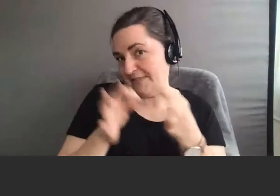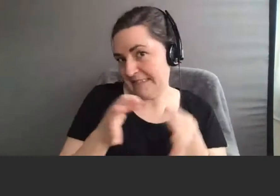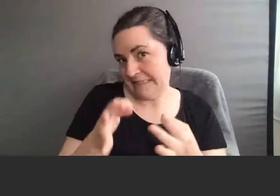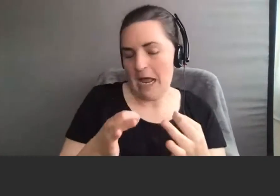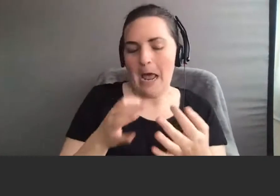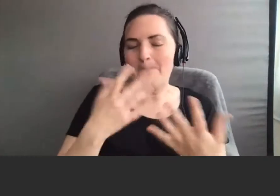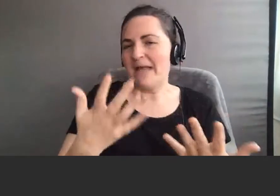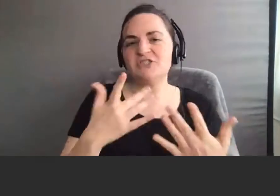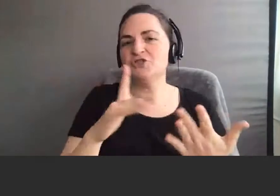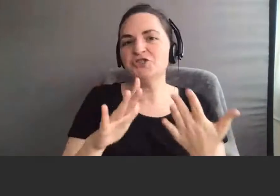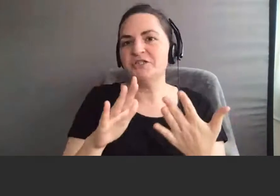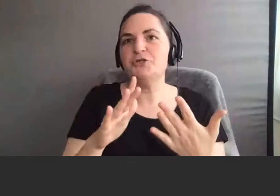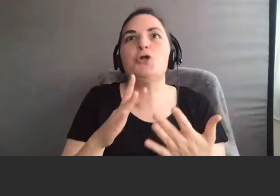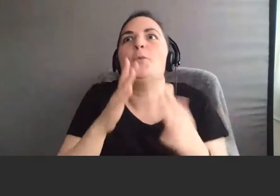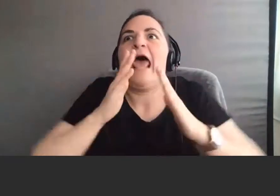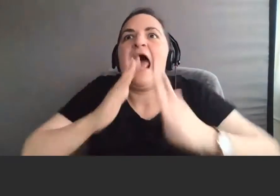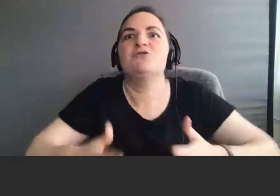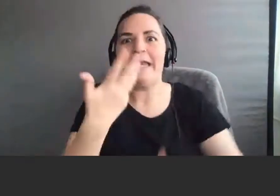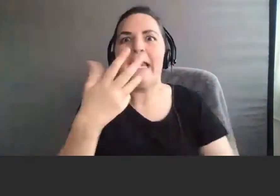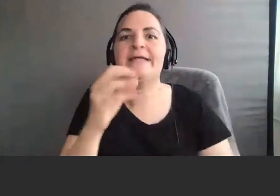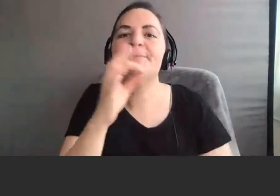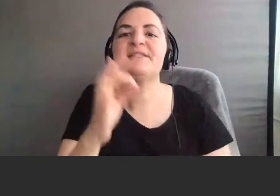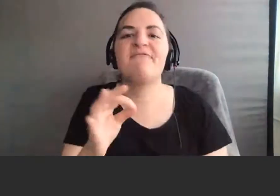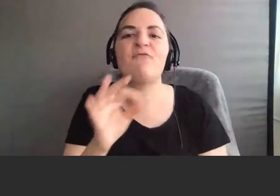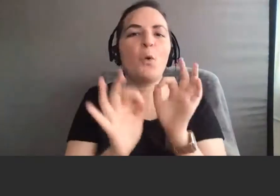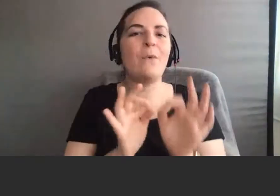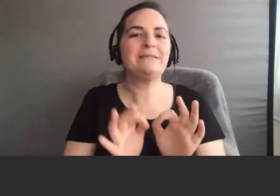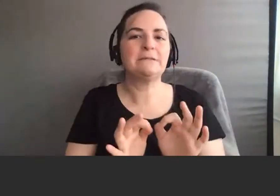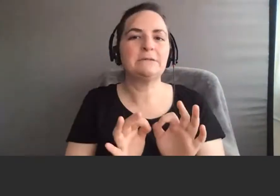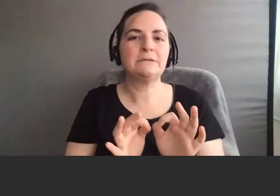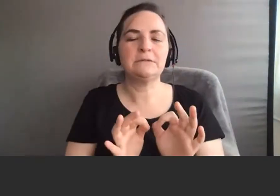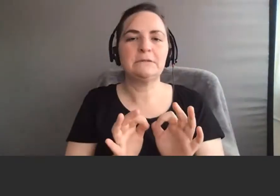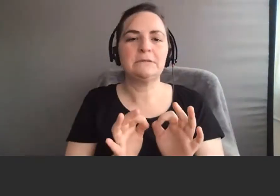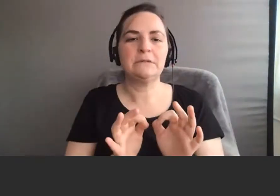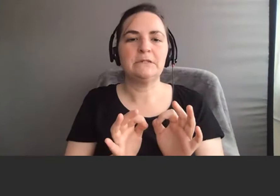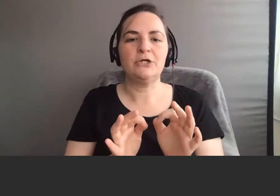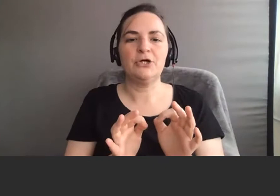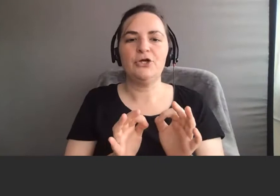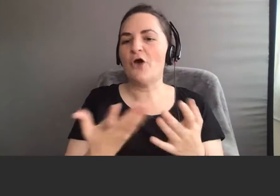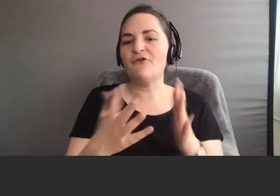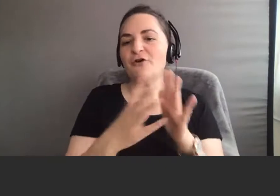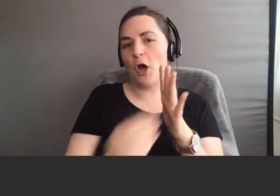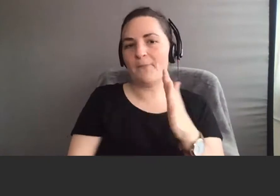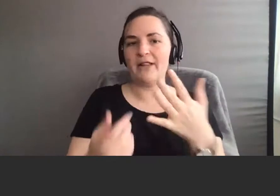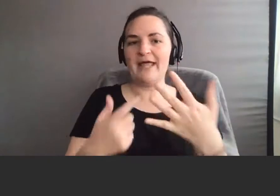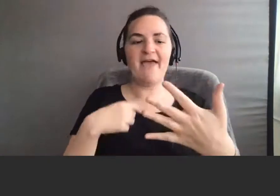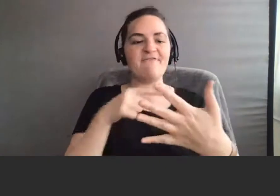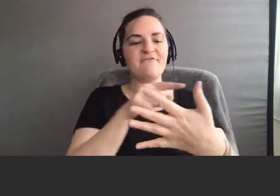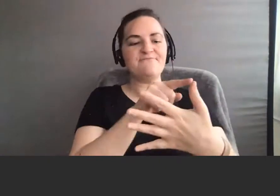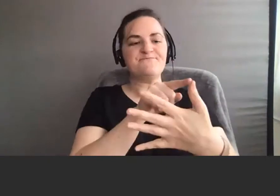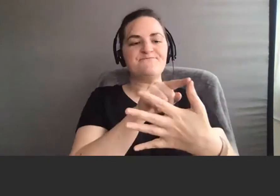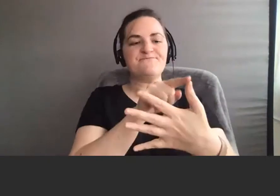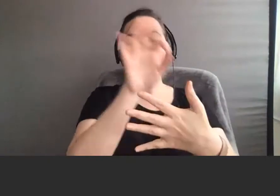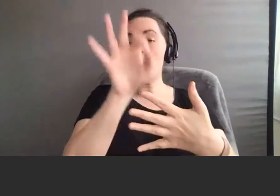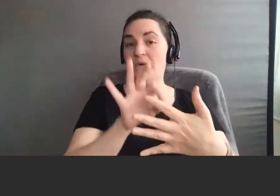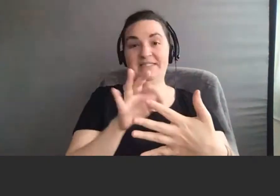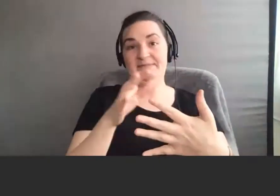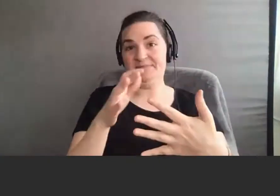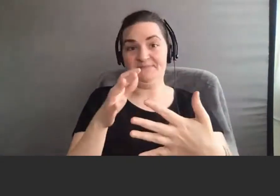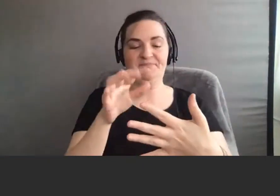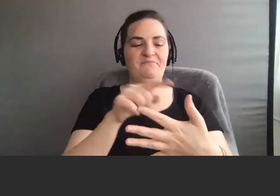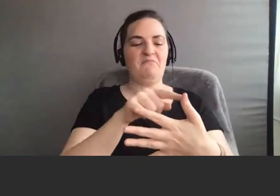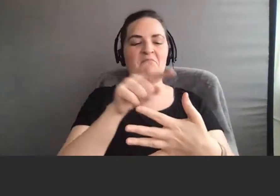let's say, Asma, let's say that I give you 5 quizzes, and let's say in the 5 quizzes, 3 of them you get 5 out of 5, 1 of them you